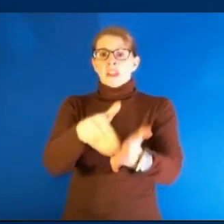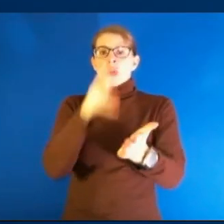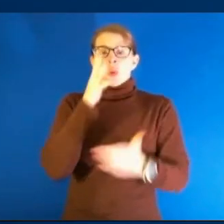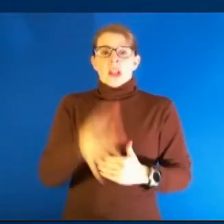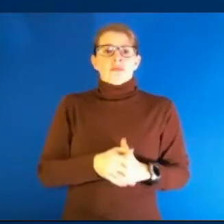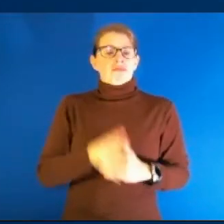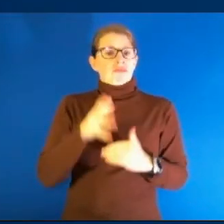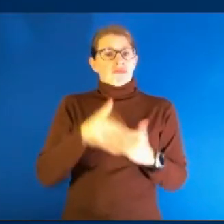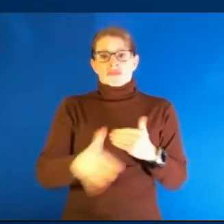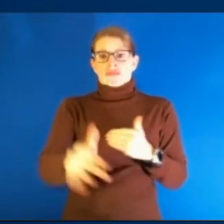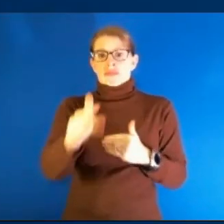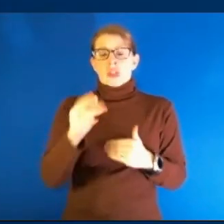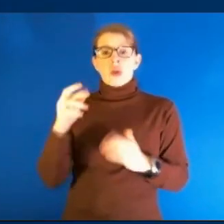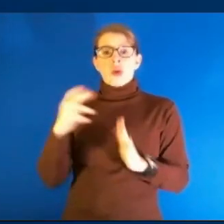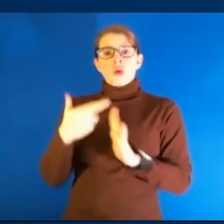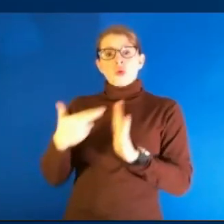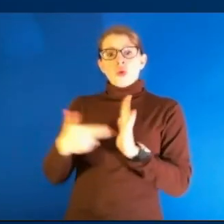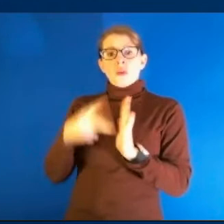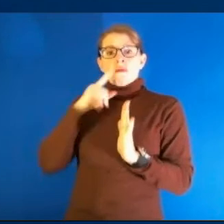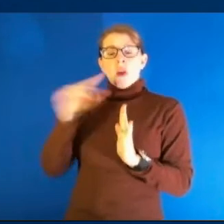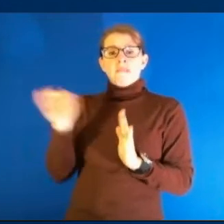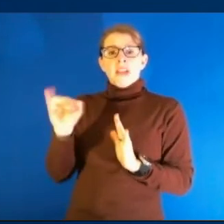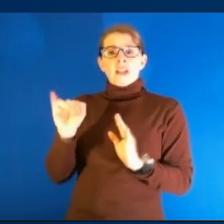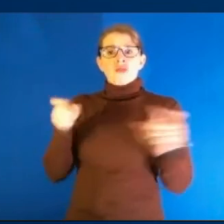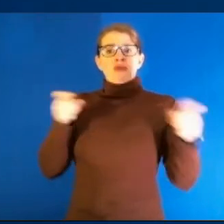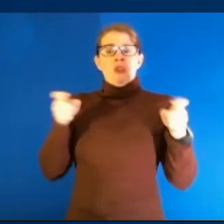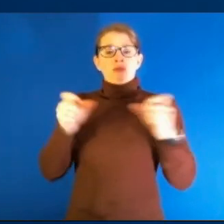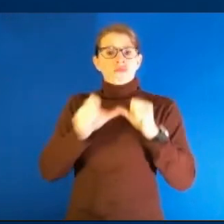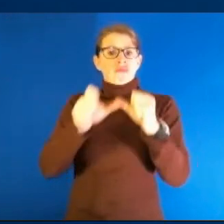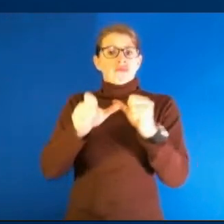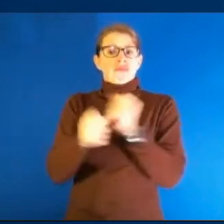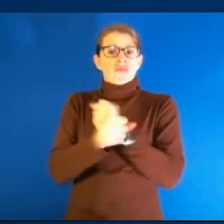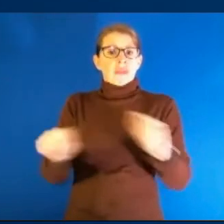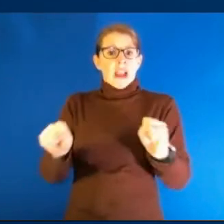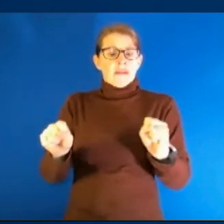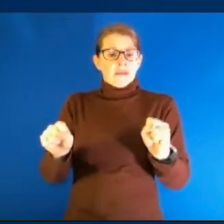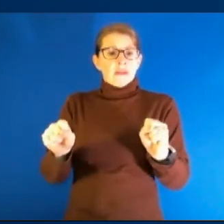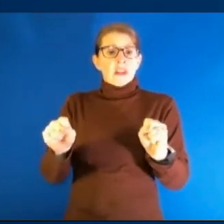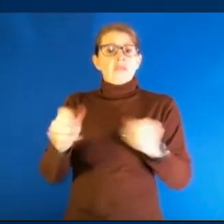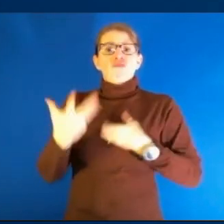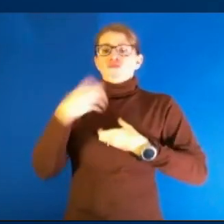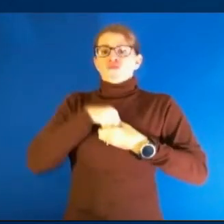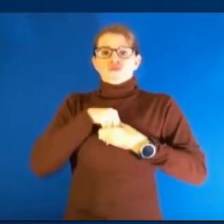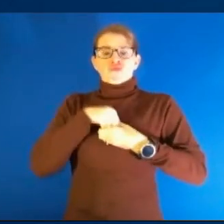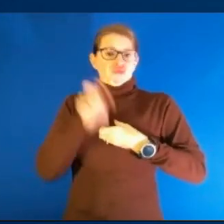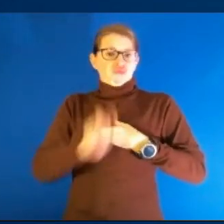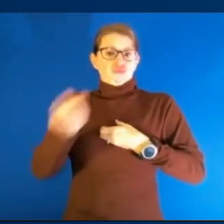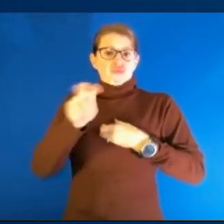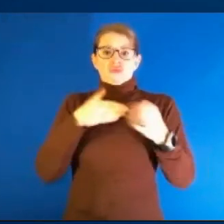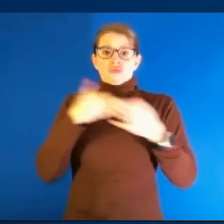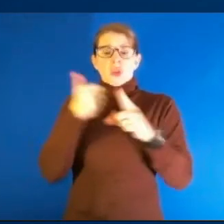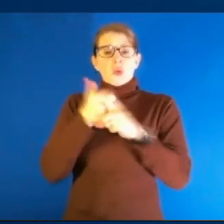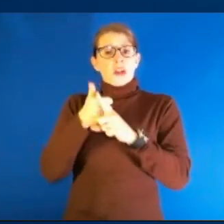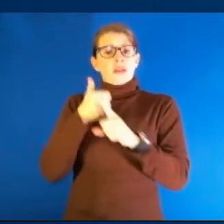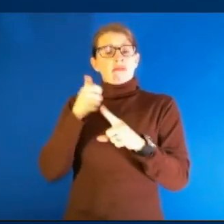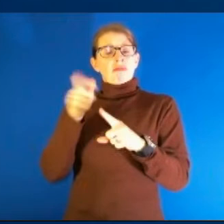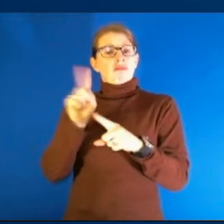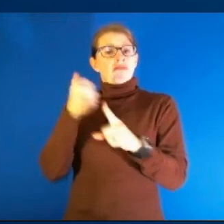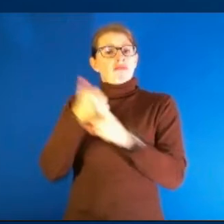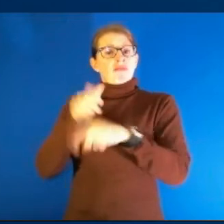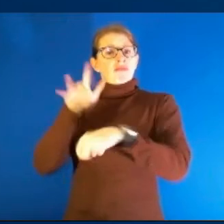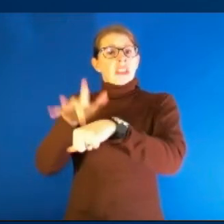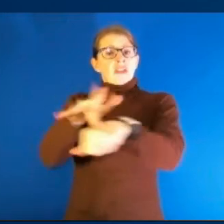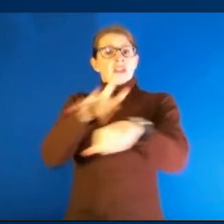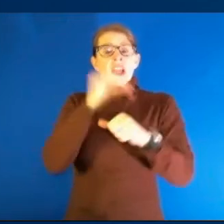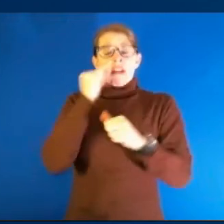of infection control continue to keep you safe and travel with you wherever you go. So as long as you follow the rules, this